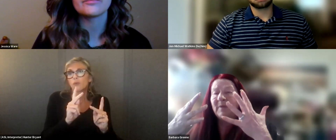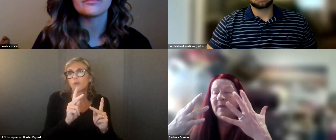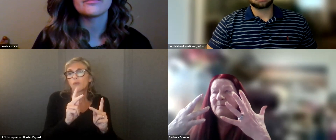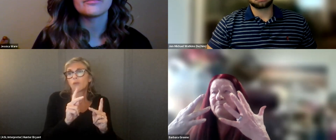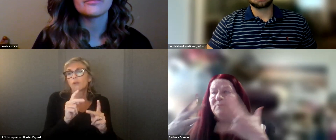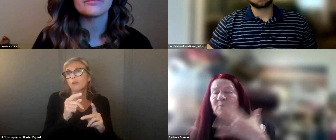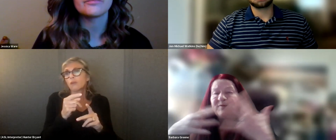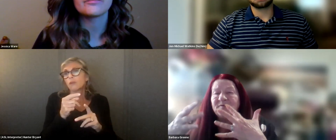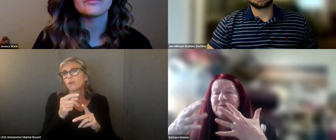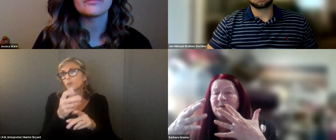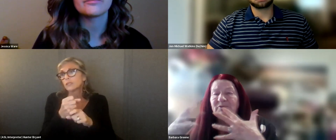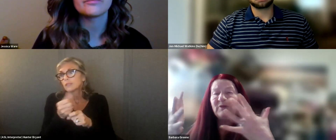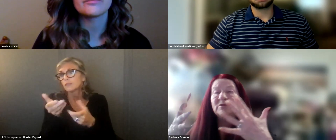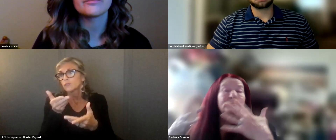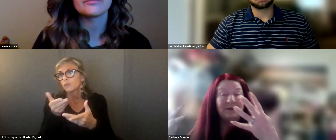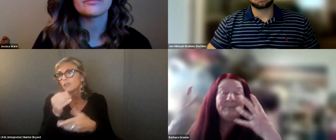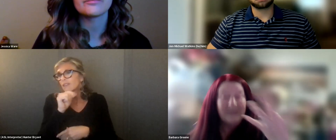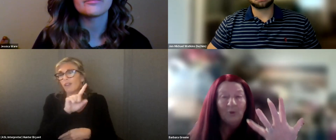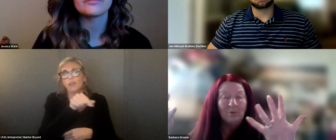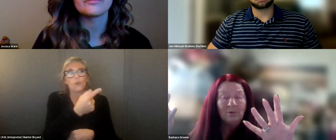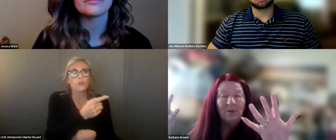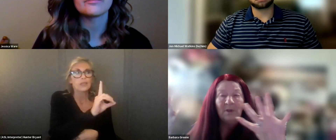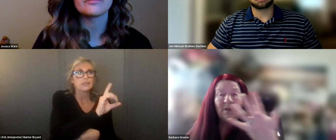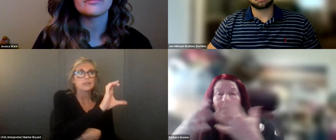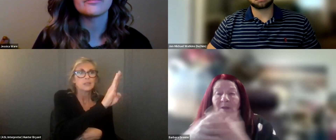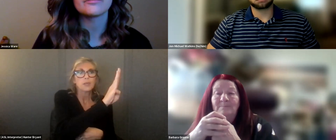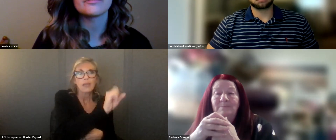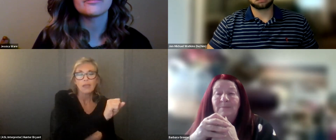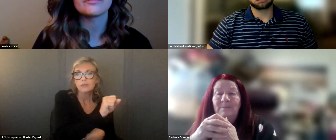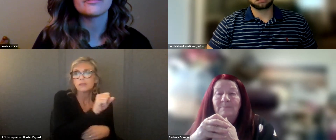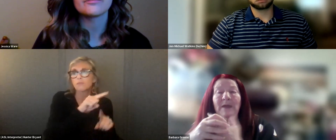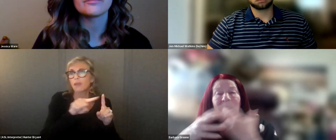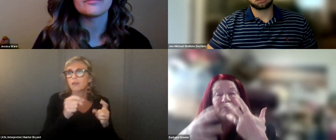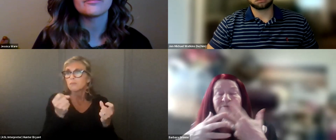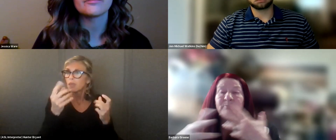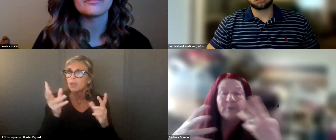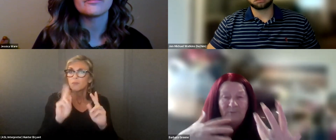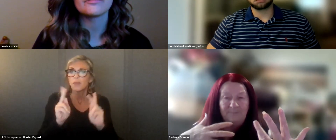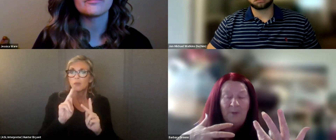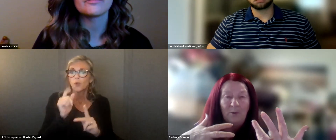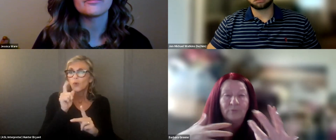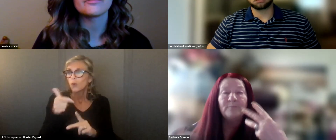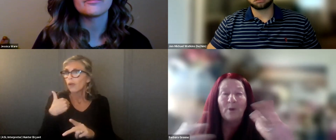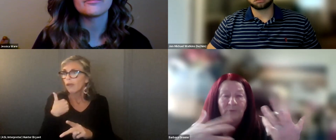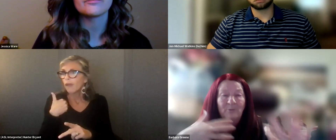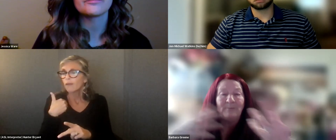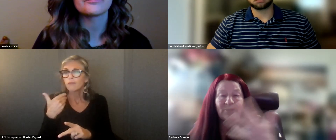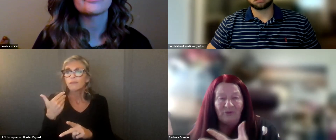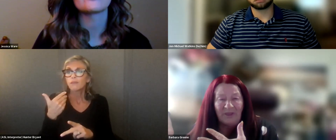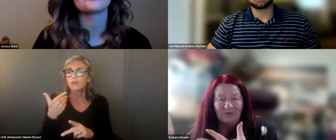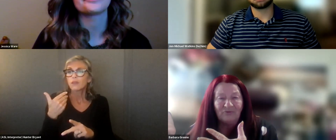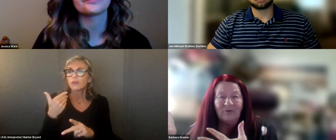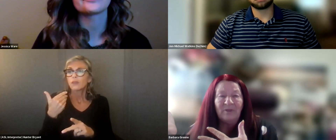receive services in particular, many people might have a temporary phone, or their phone number